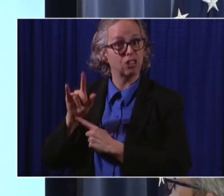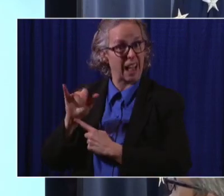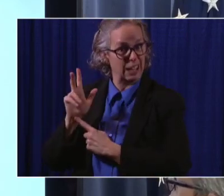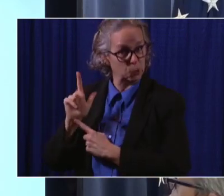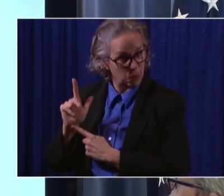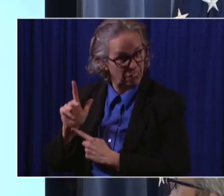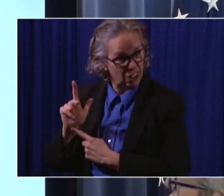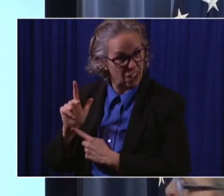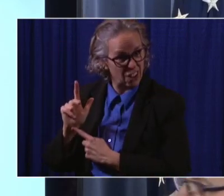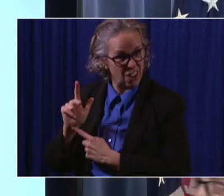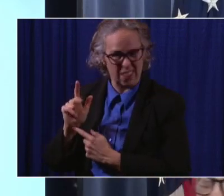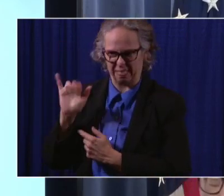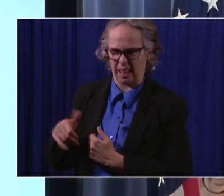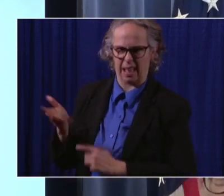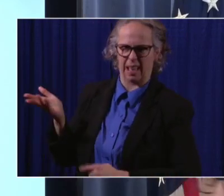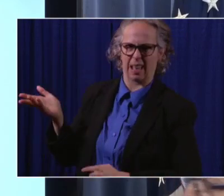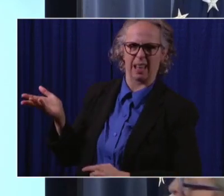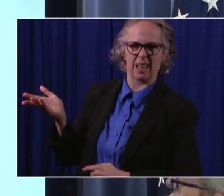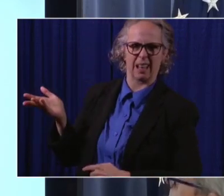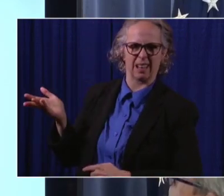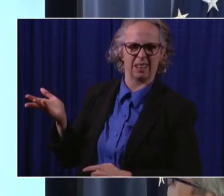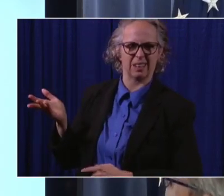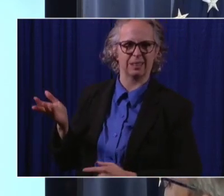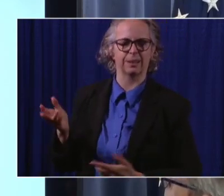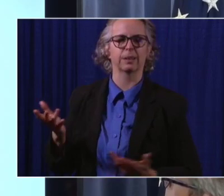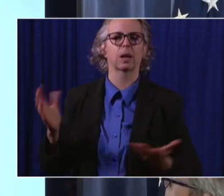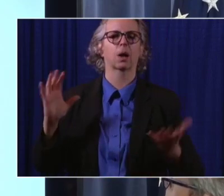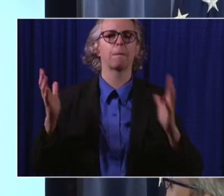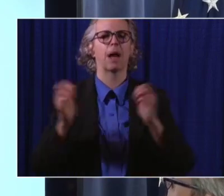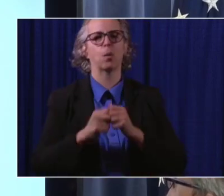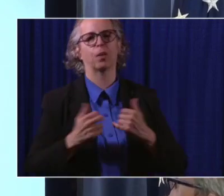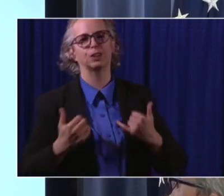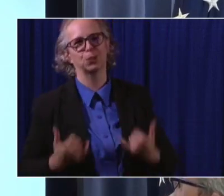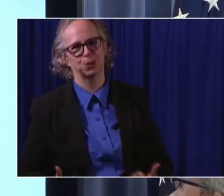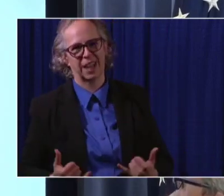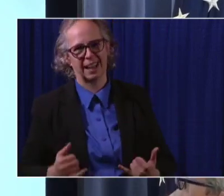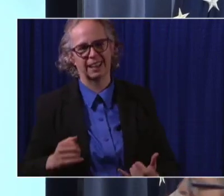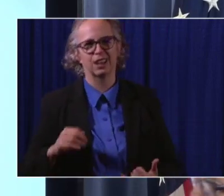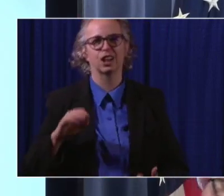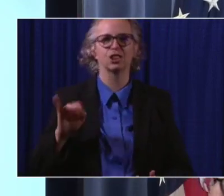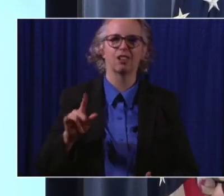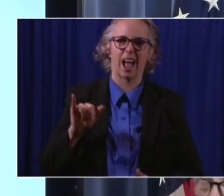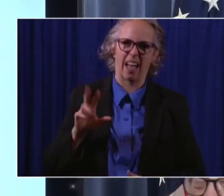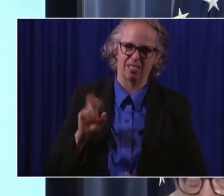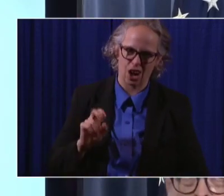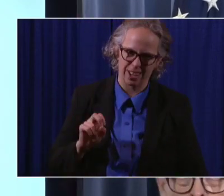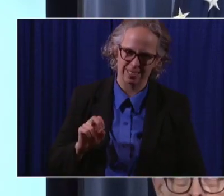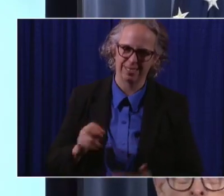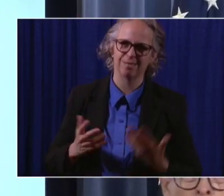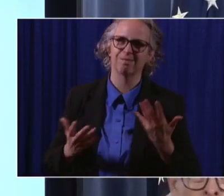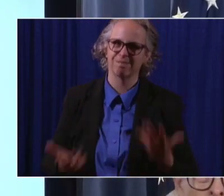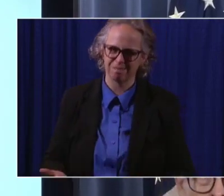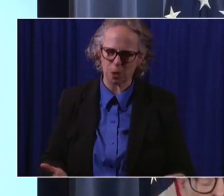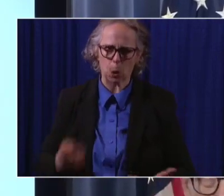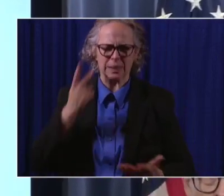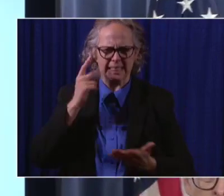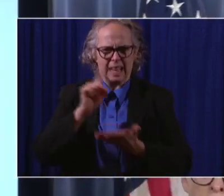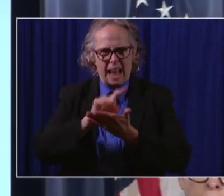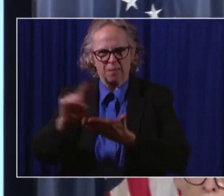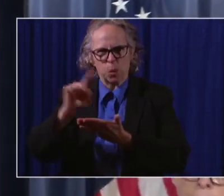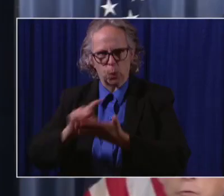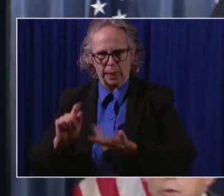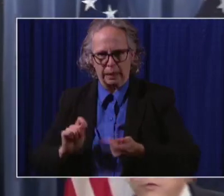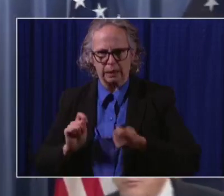And let's go from 23rd to the present then. So you can see the change. Again, some good news and bad